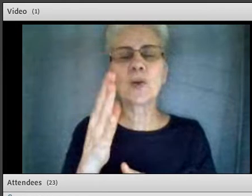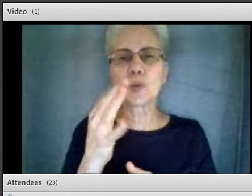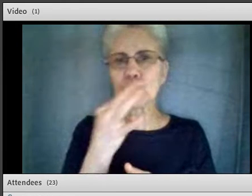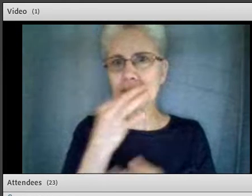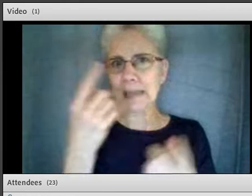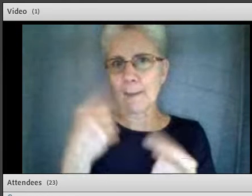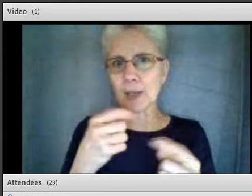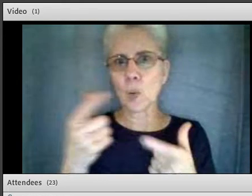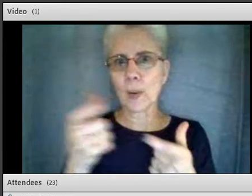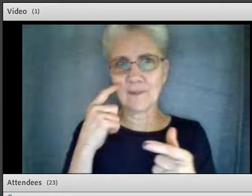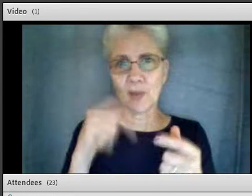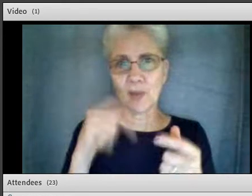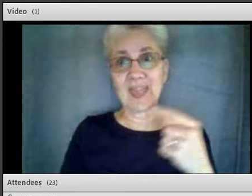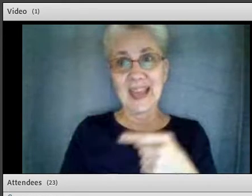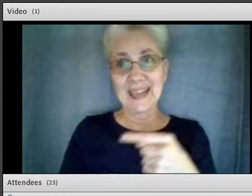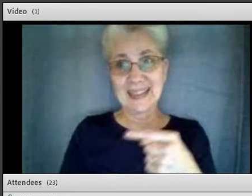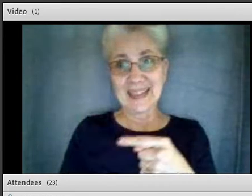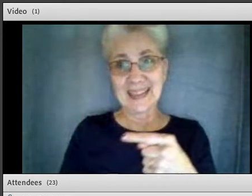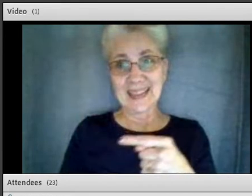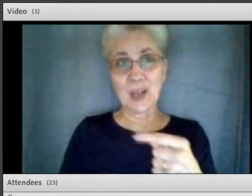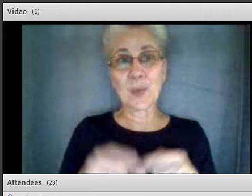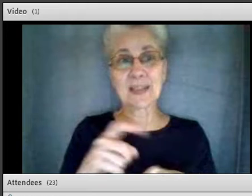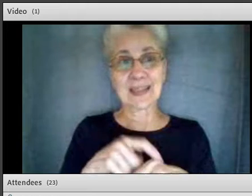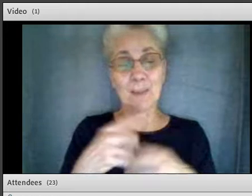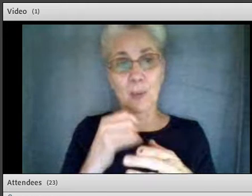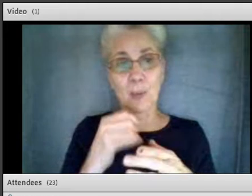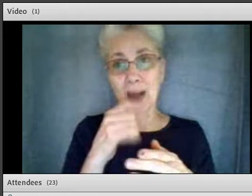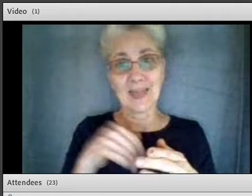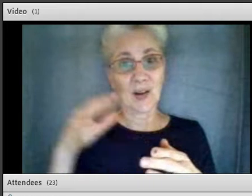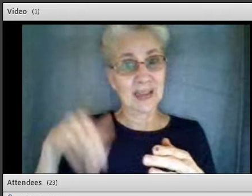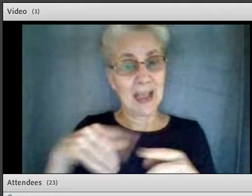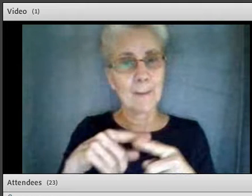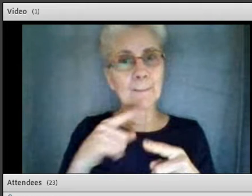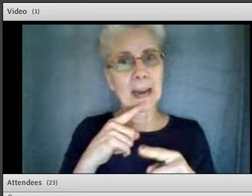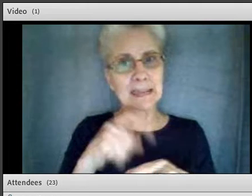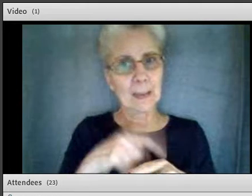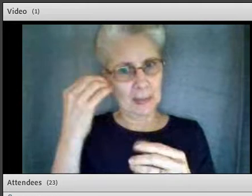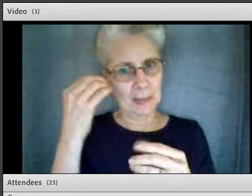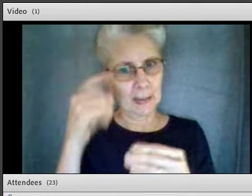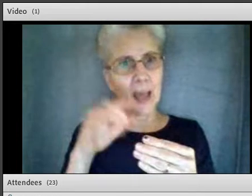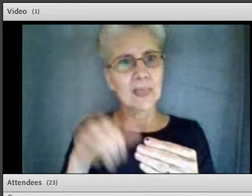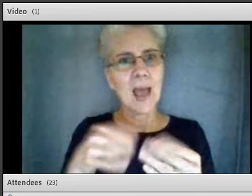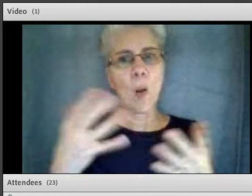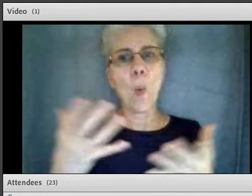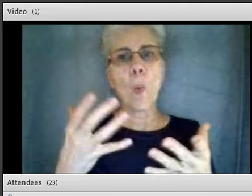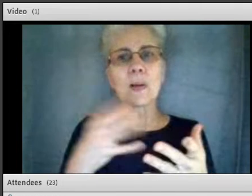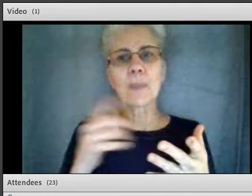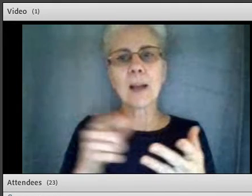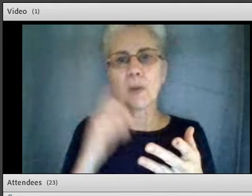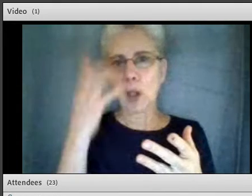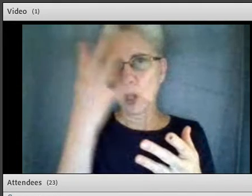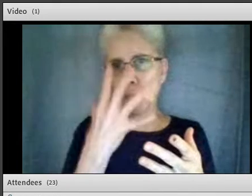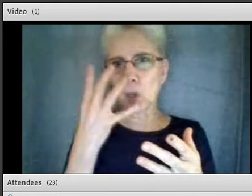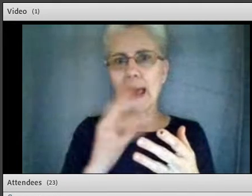it's time, maybe we're not there yet, but it's time to start thinking about what does my library look like in the day of the metaverse.